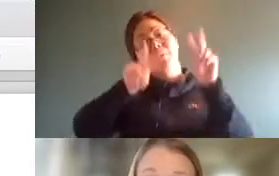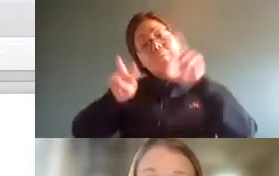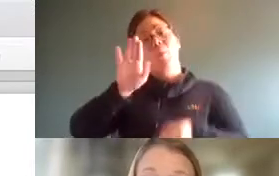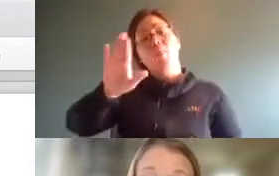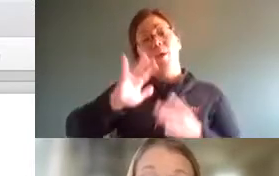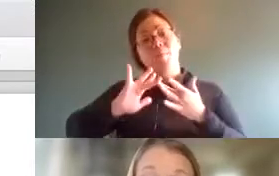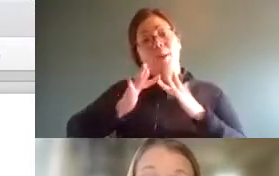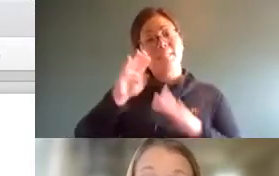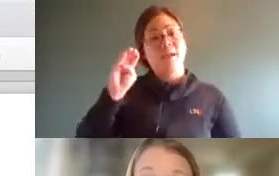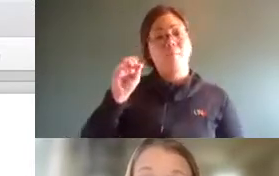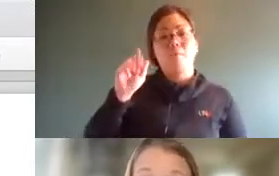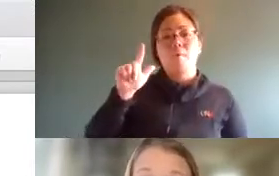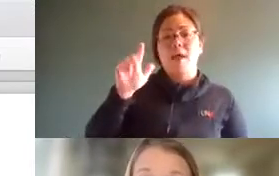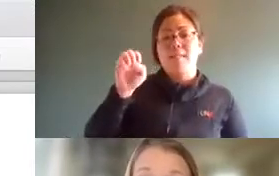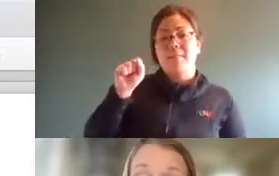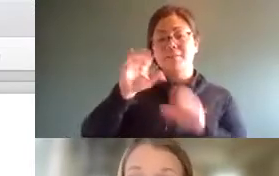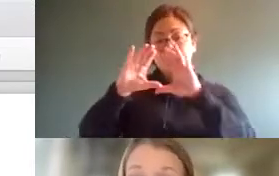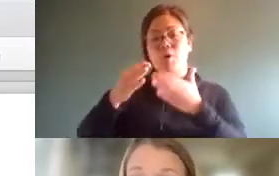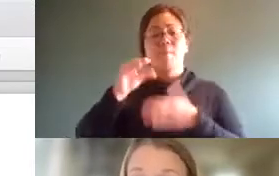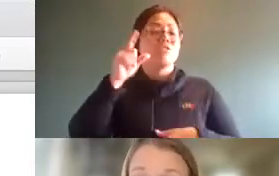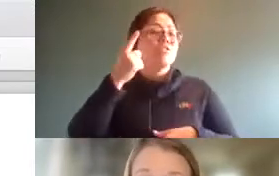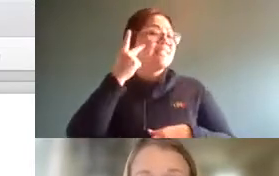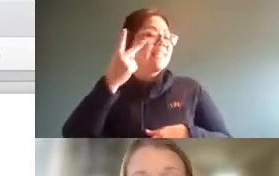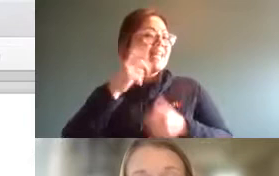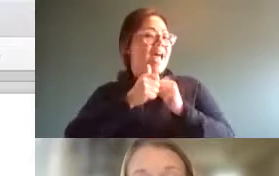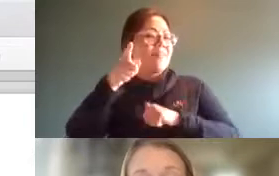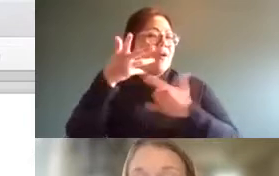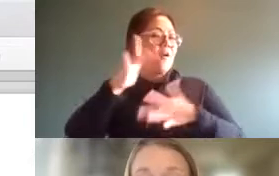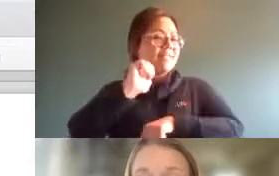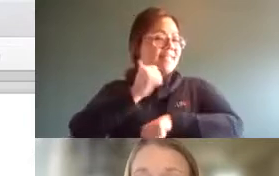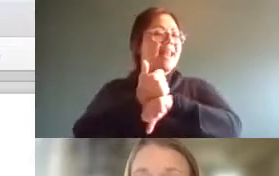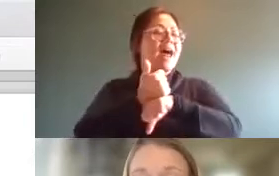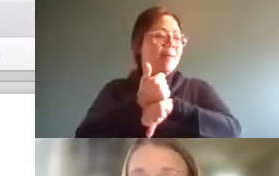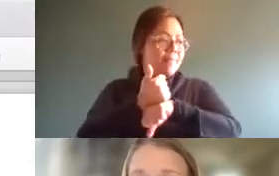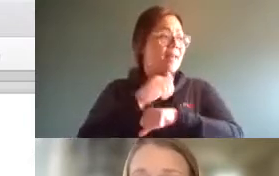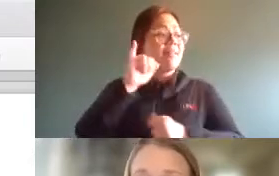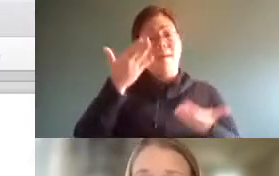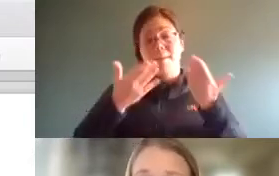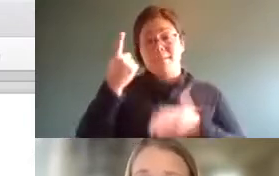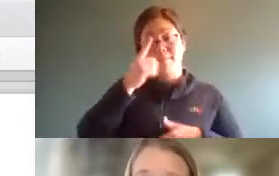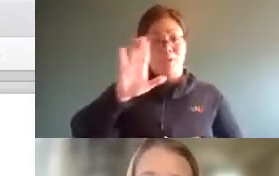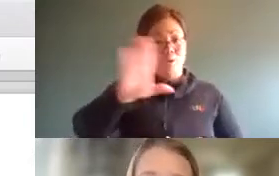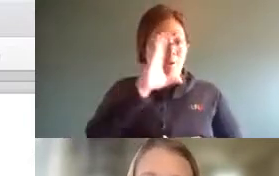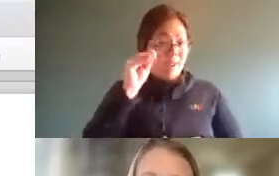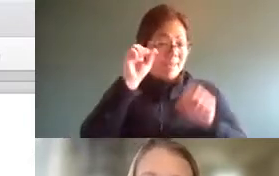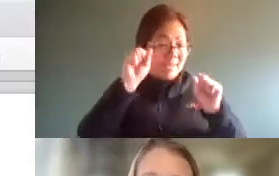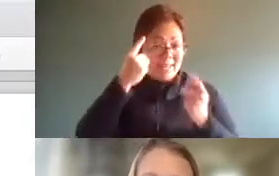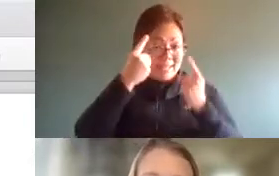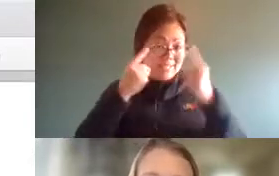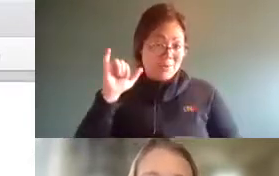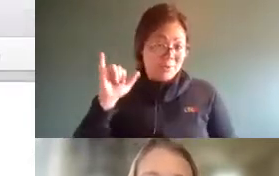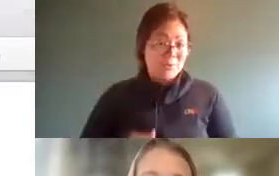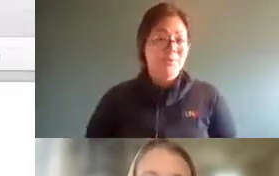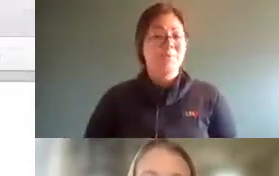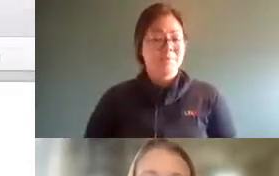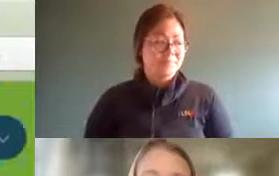website and just kind of see how they've got that set up. And that may be something that your company could consider as well.